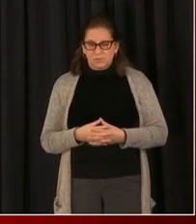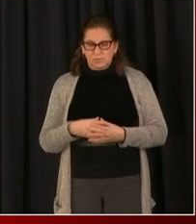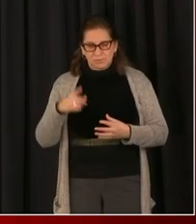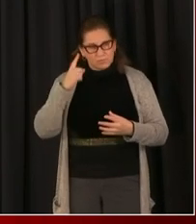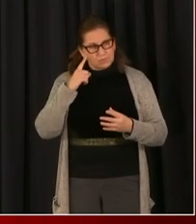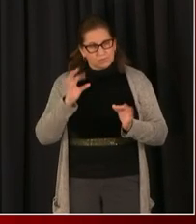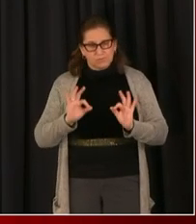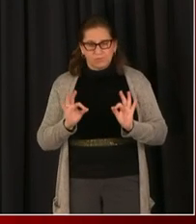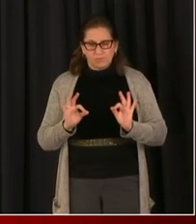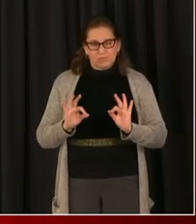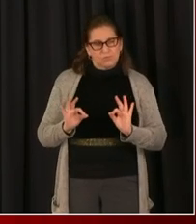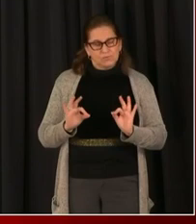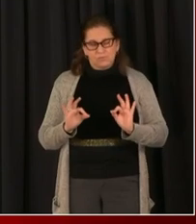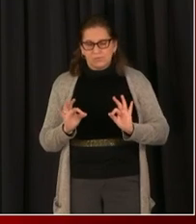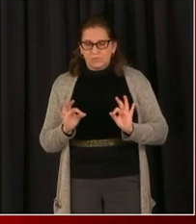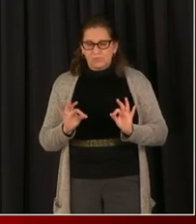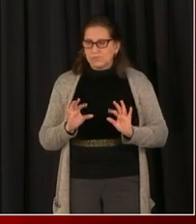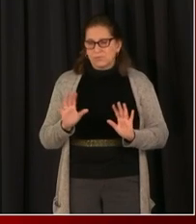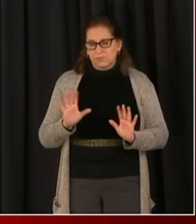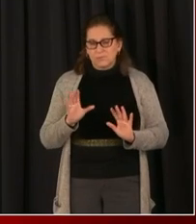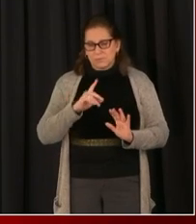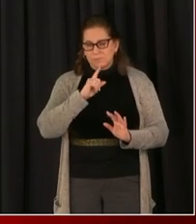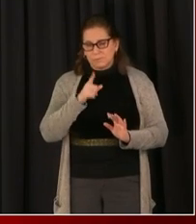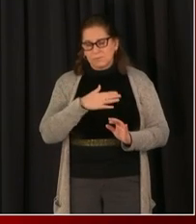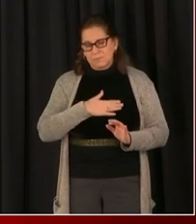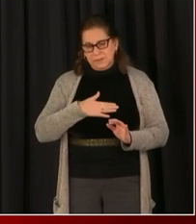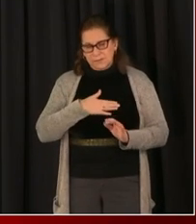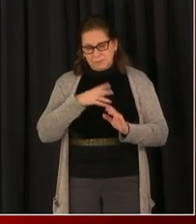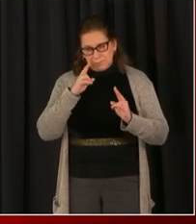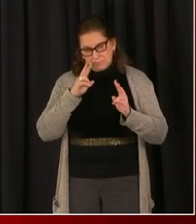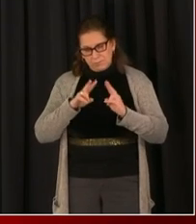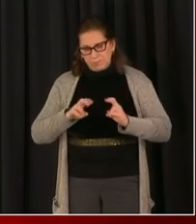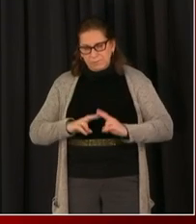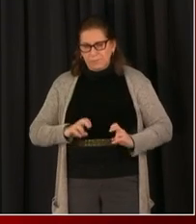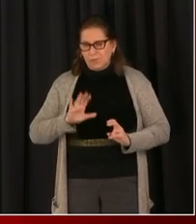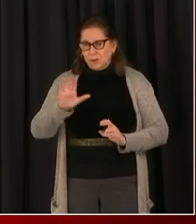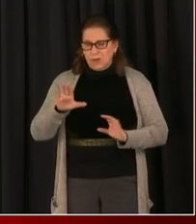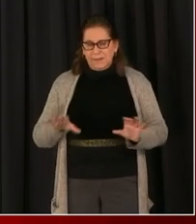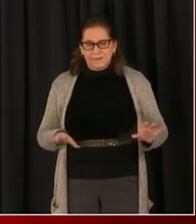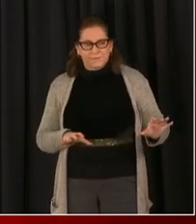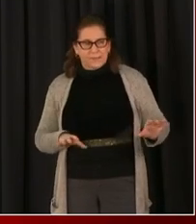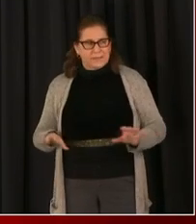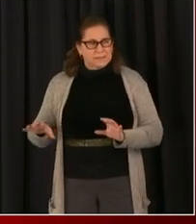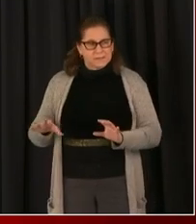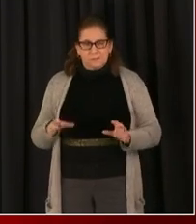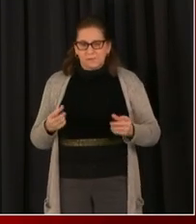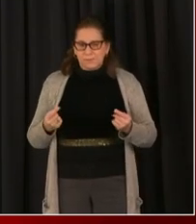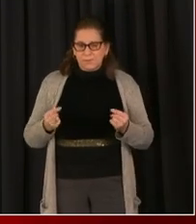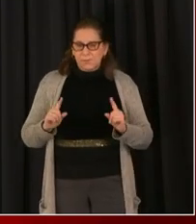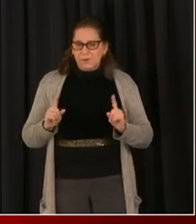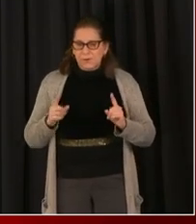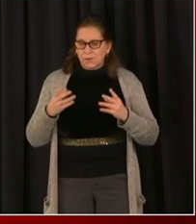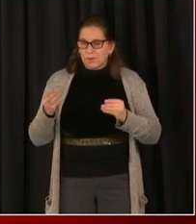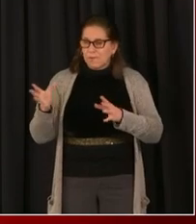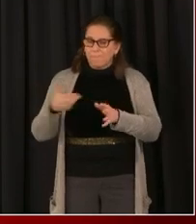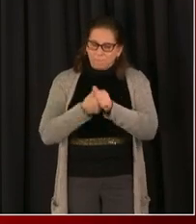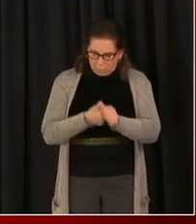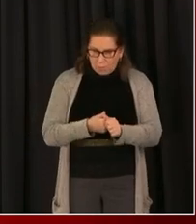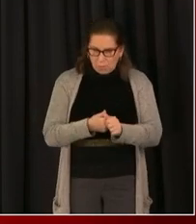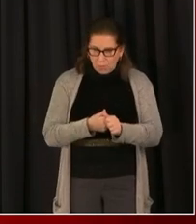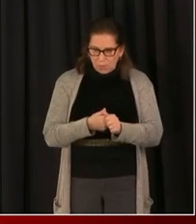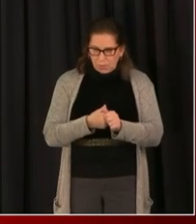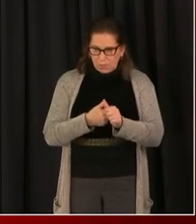their activities as much as possible. And be compliant with